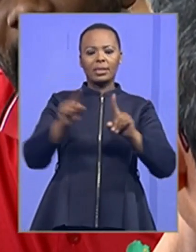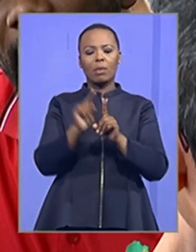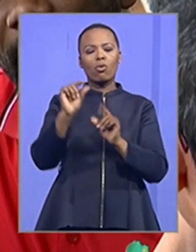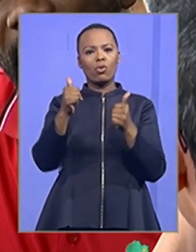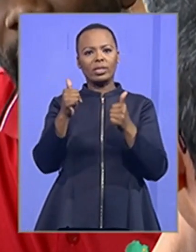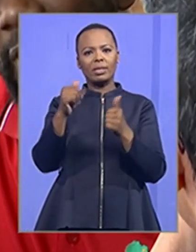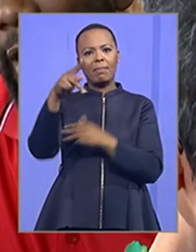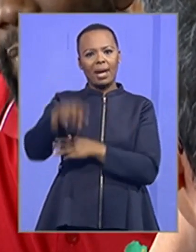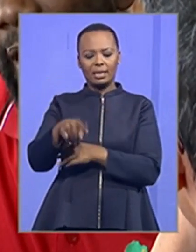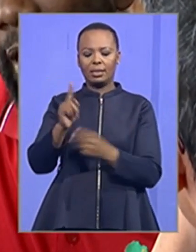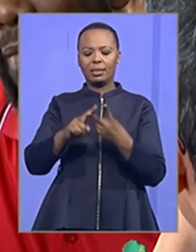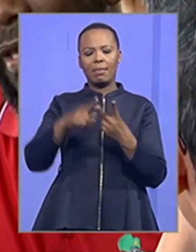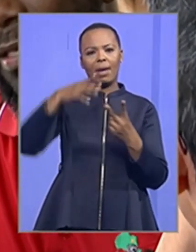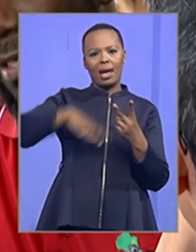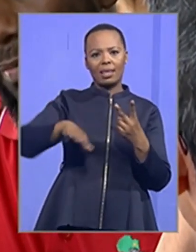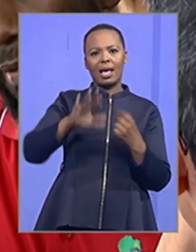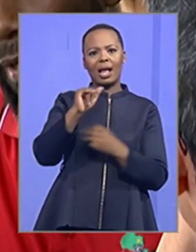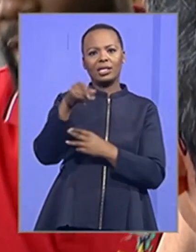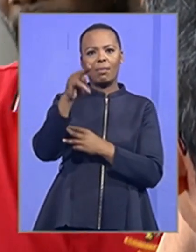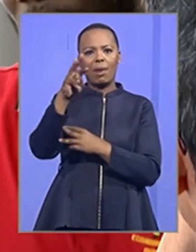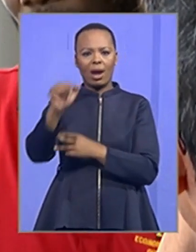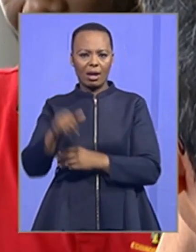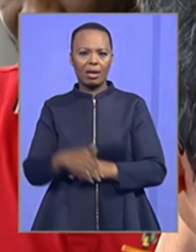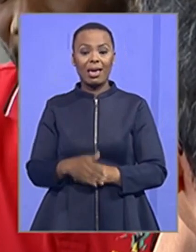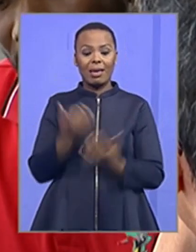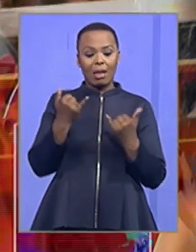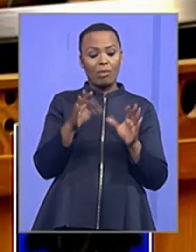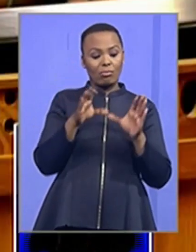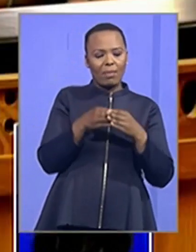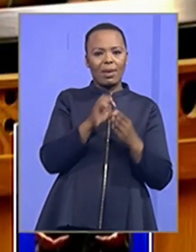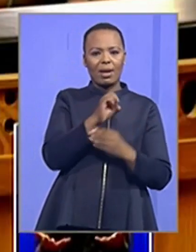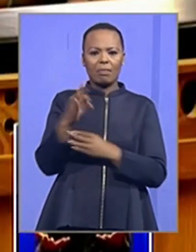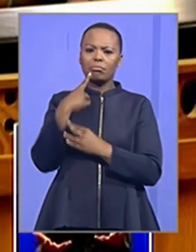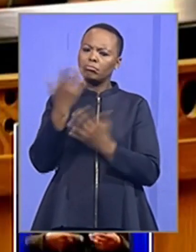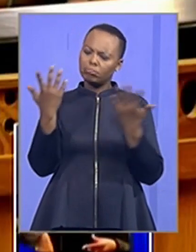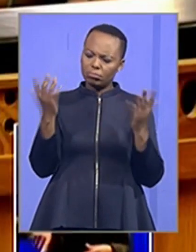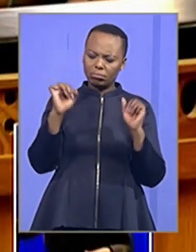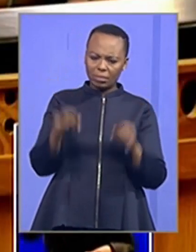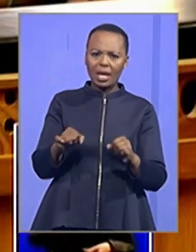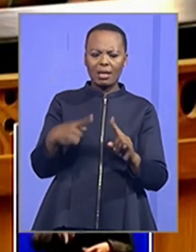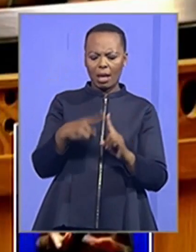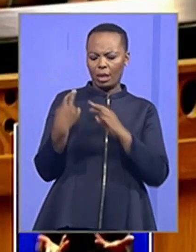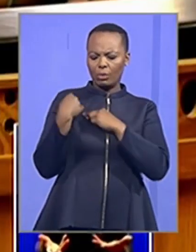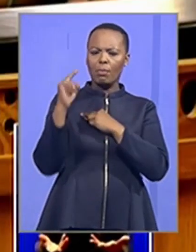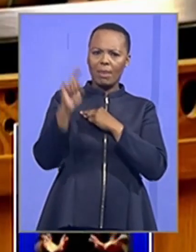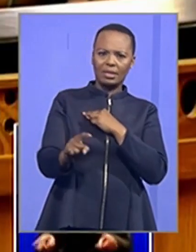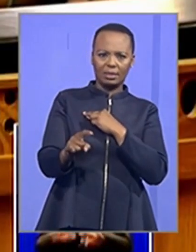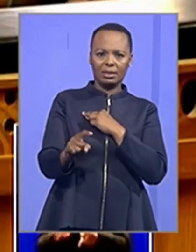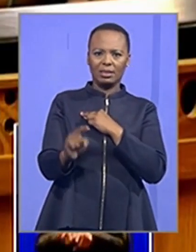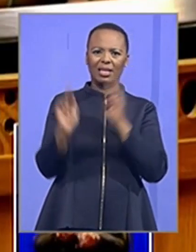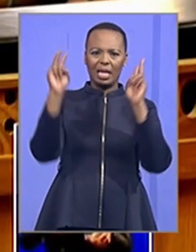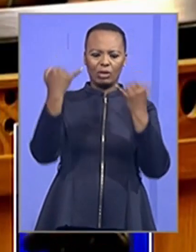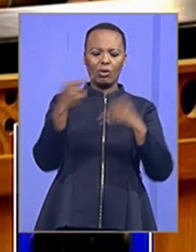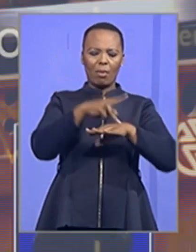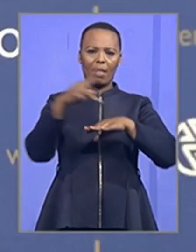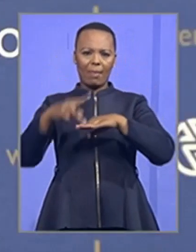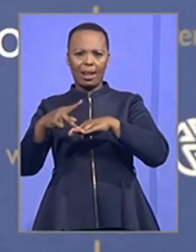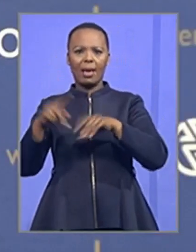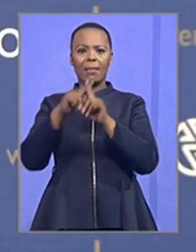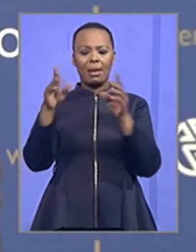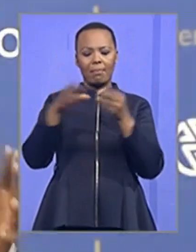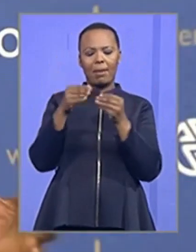le Al-Jamaa. Ka dingwaleng tša ona mokgatlo o dumetše gore MoPresidente o swanela ke go rwešwa maikarabelo le gore maloko a Palamente a swanela